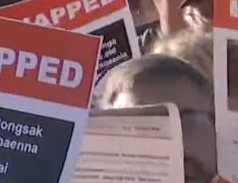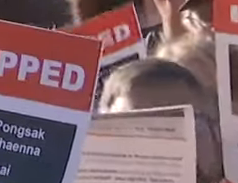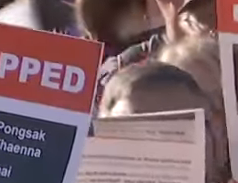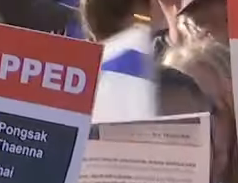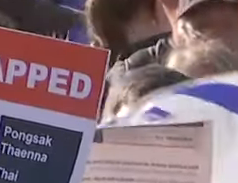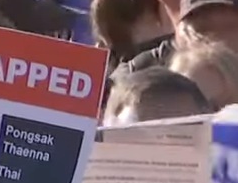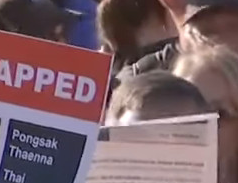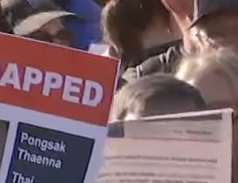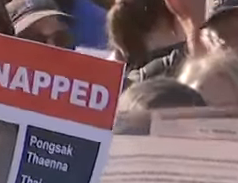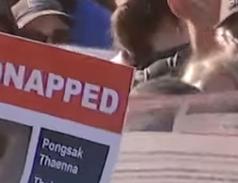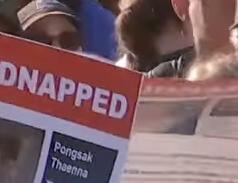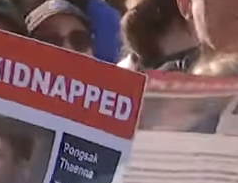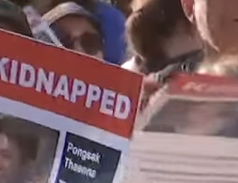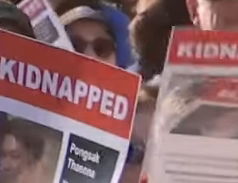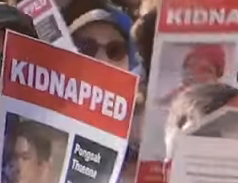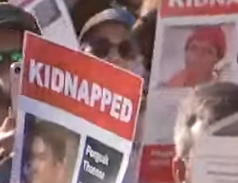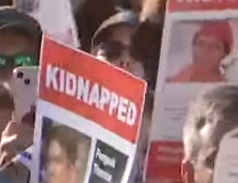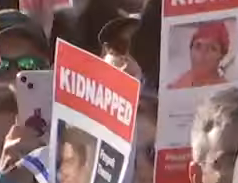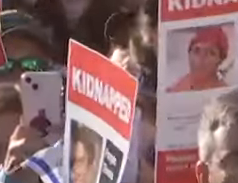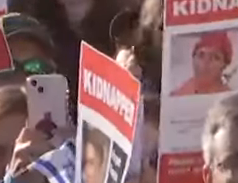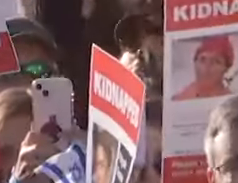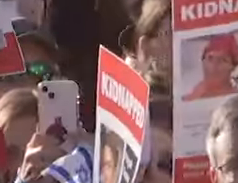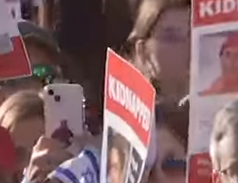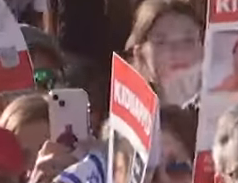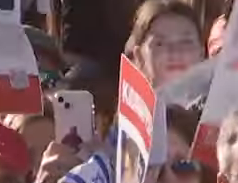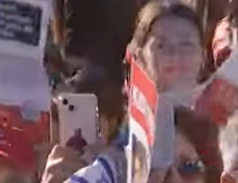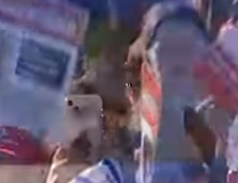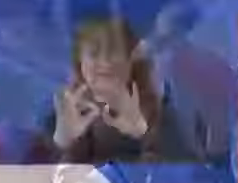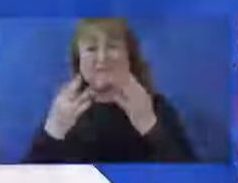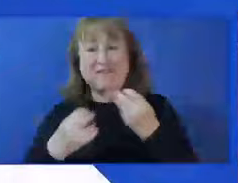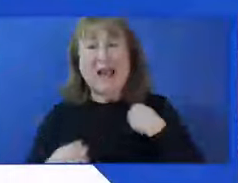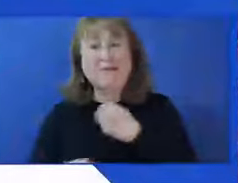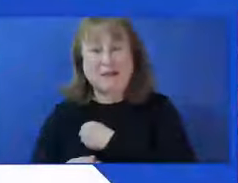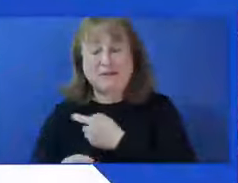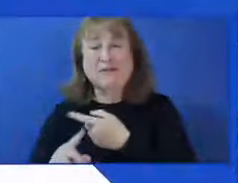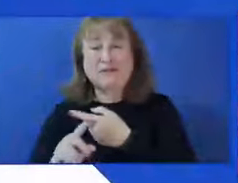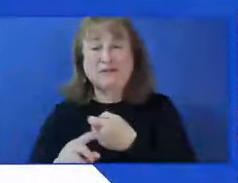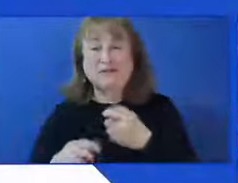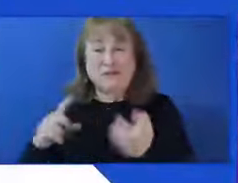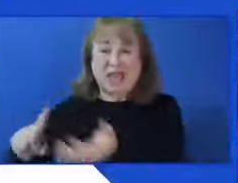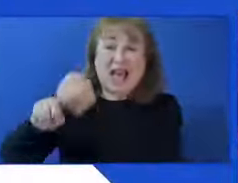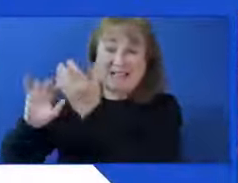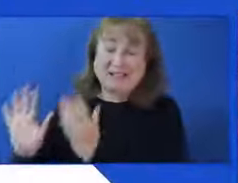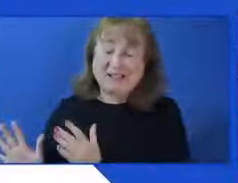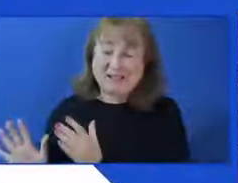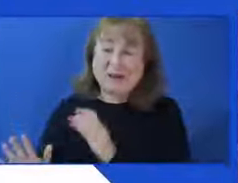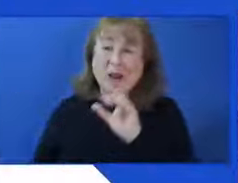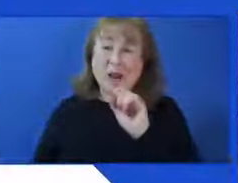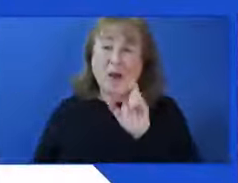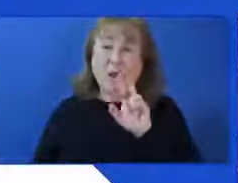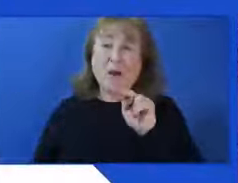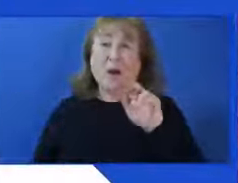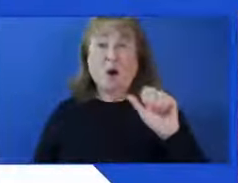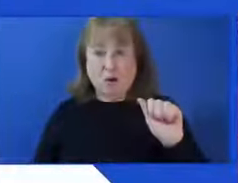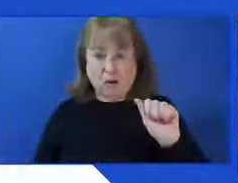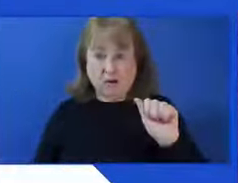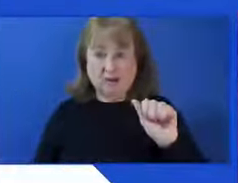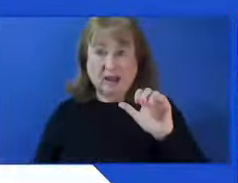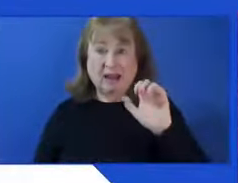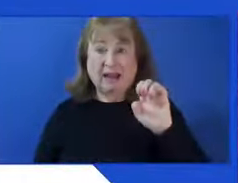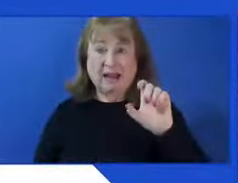I now have the honor of introducing three family members of hostages, Orna Neutra,